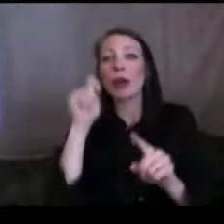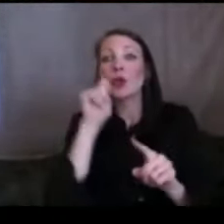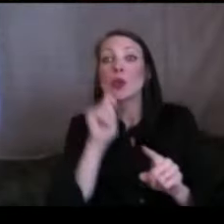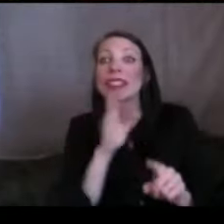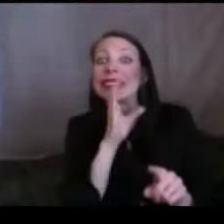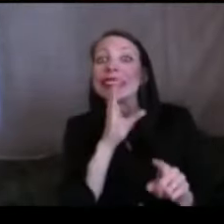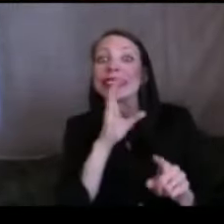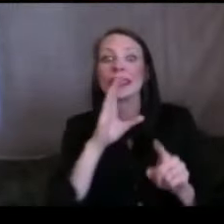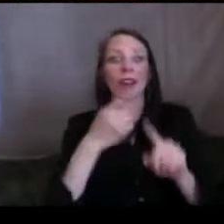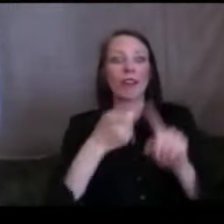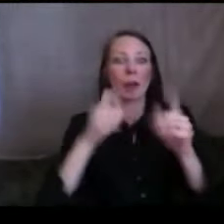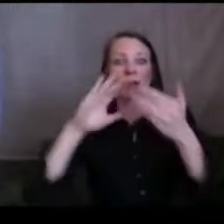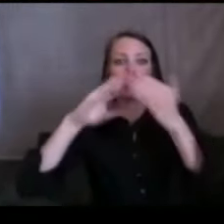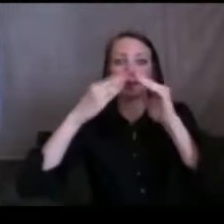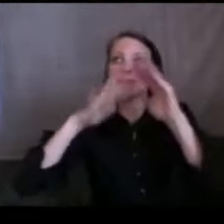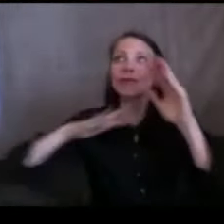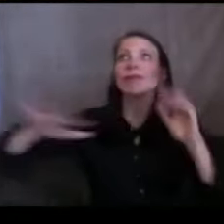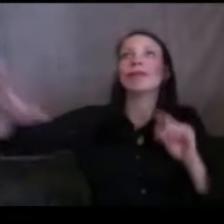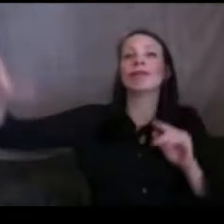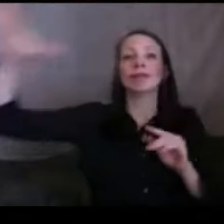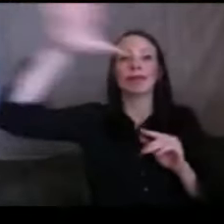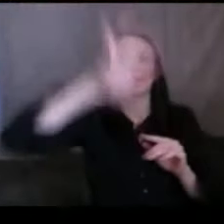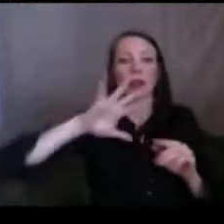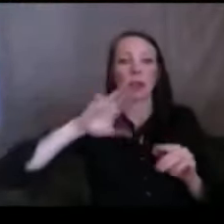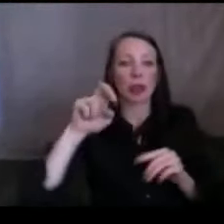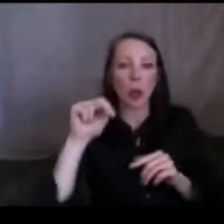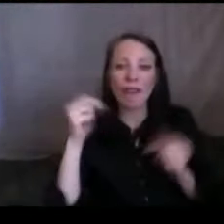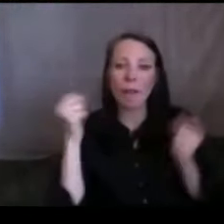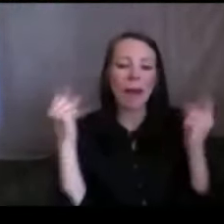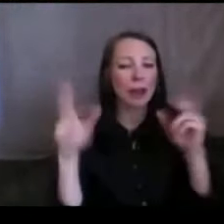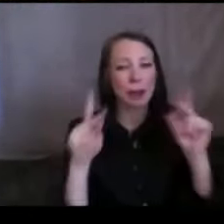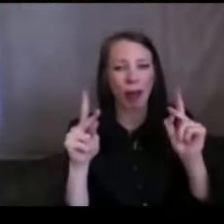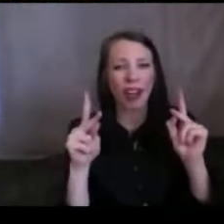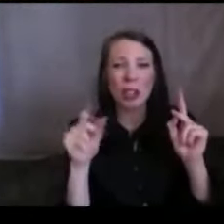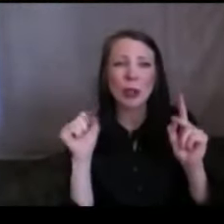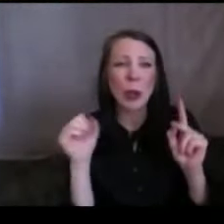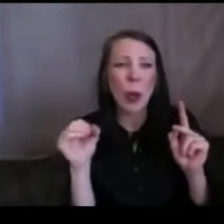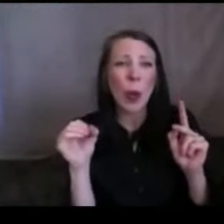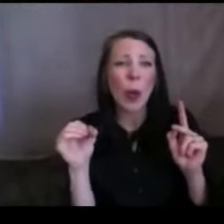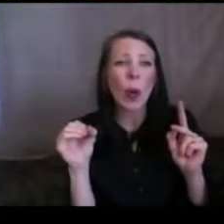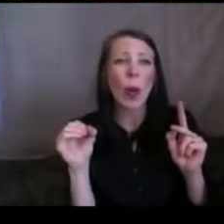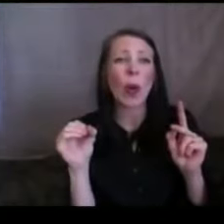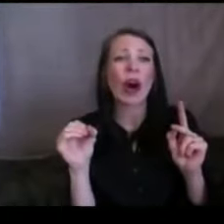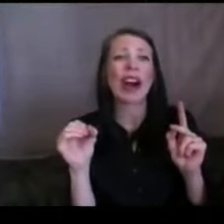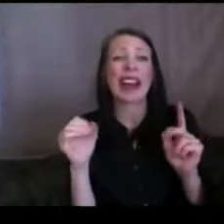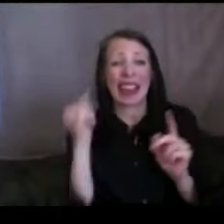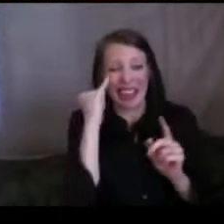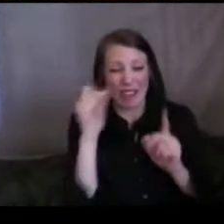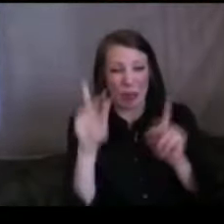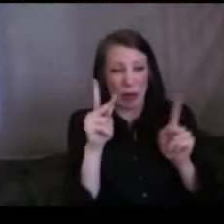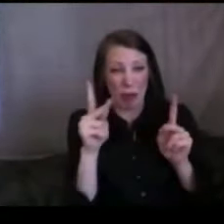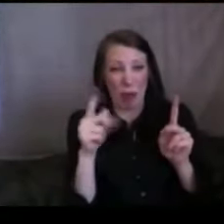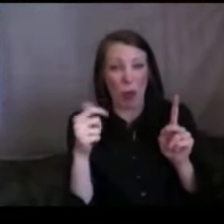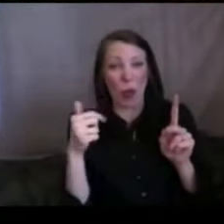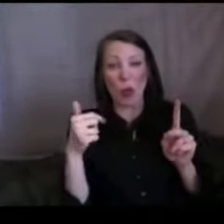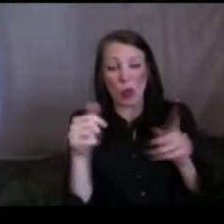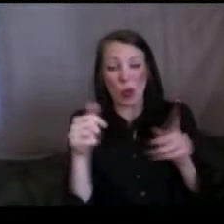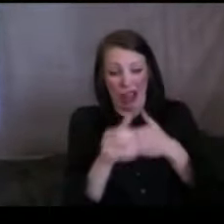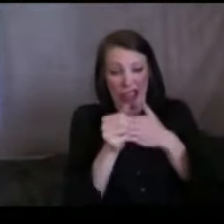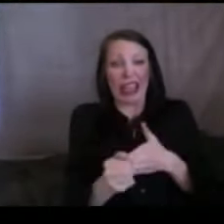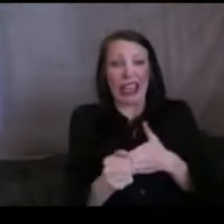city. So I hope the people like on the management team, we need to understand